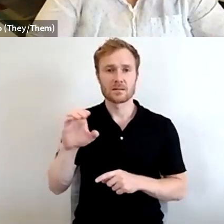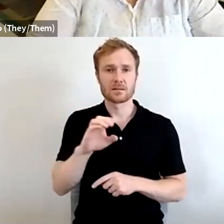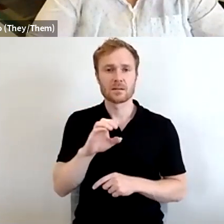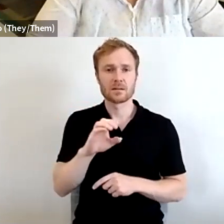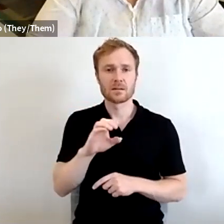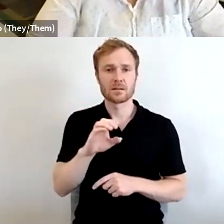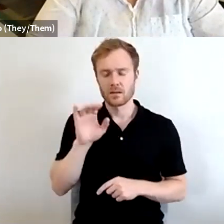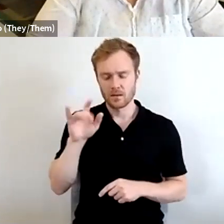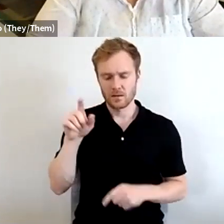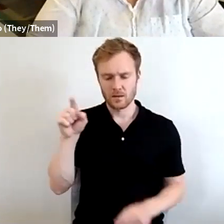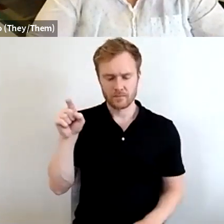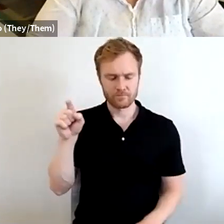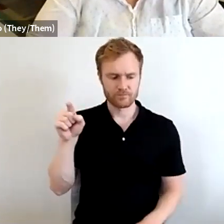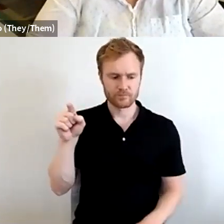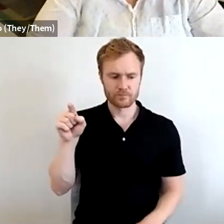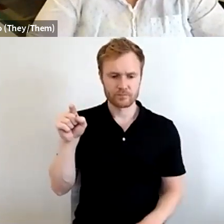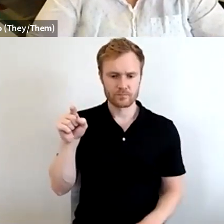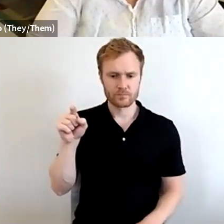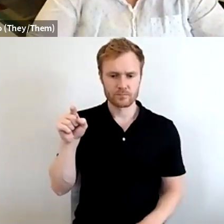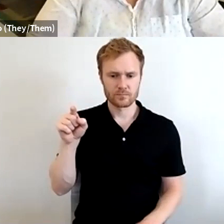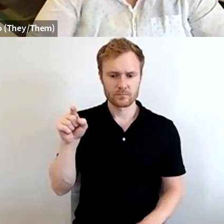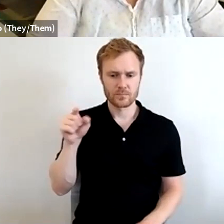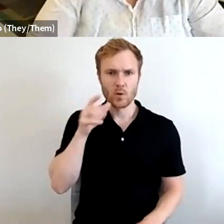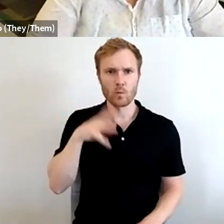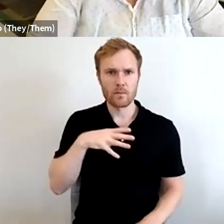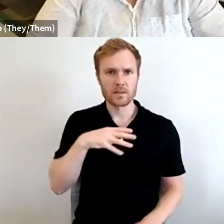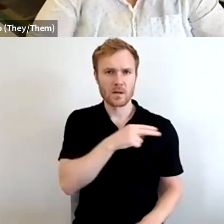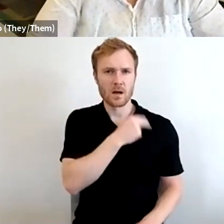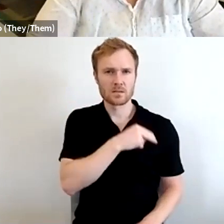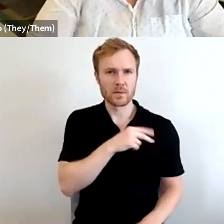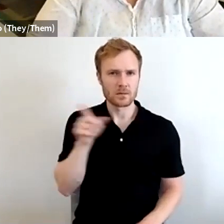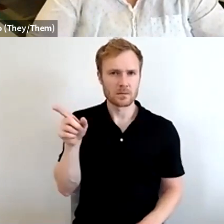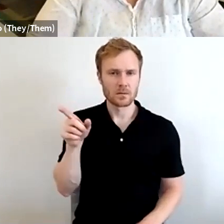the women's hospital, and